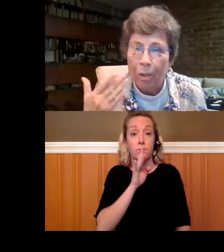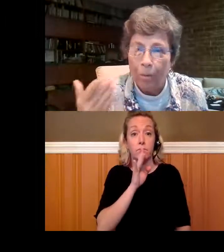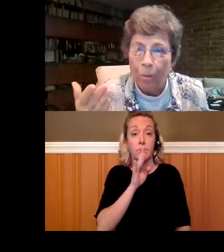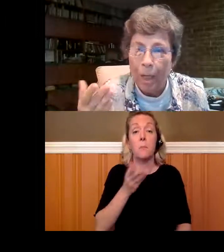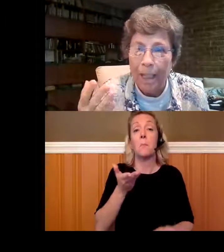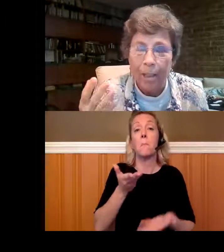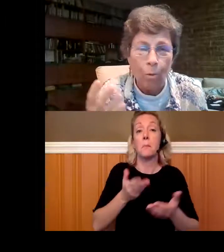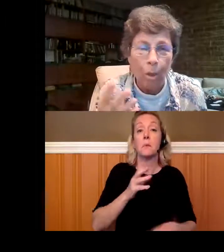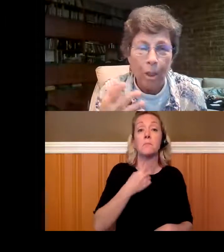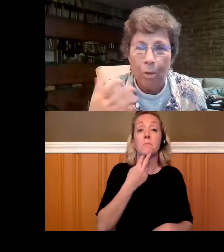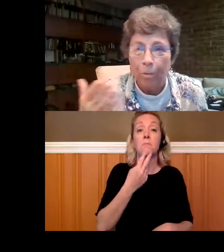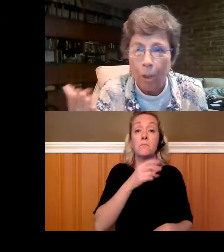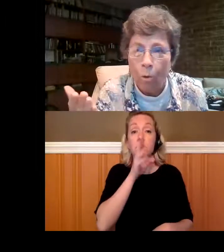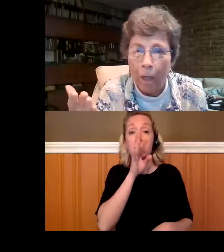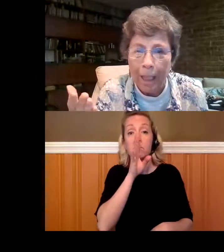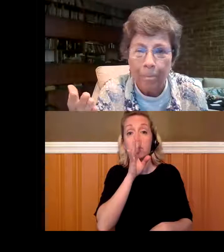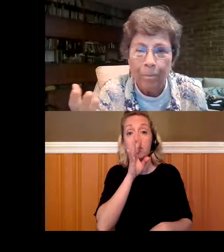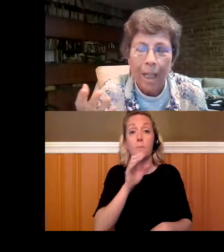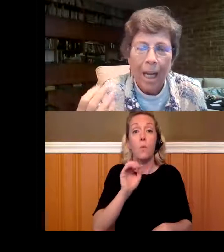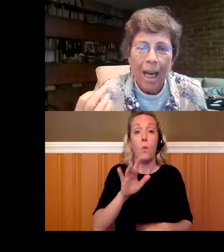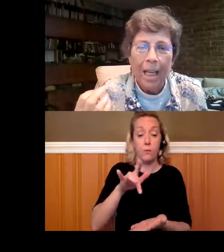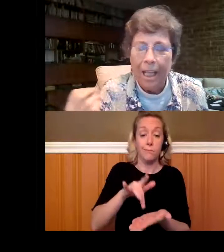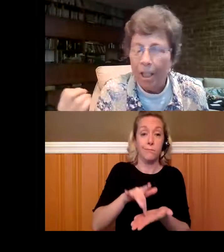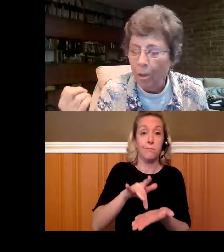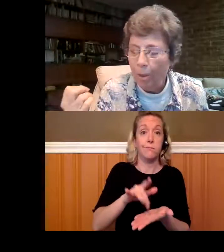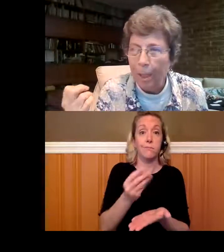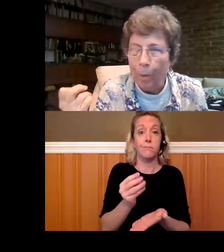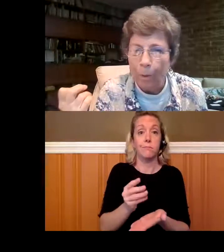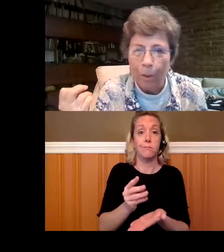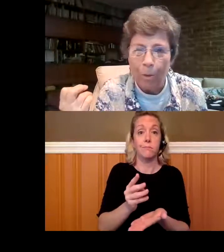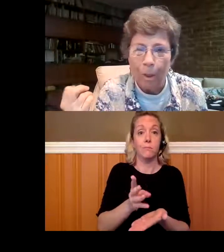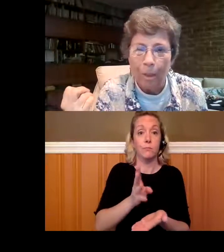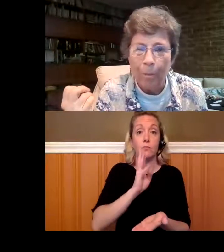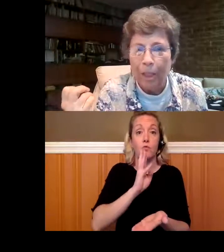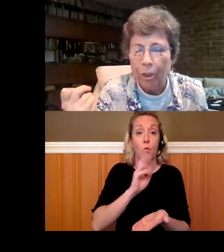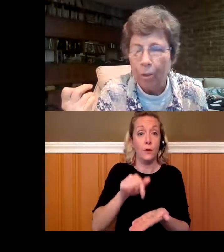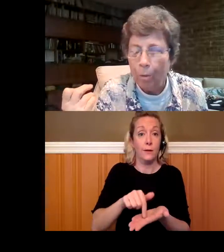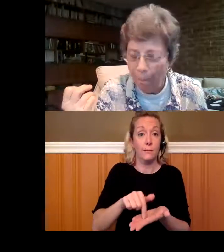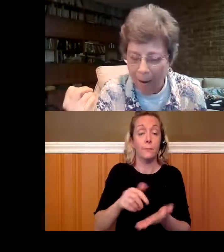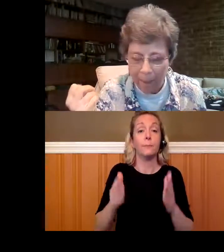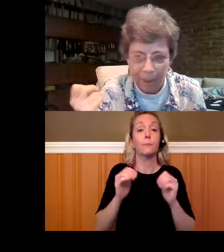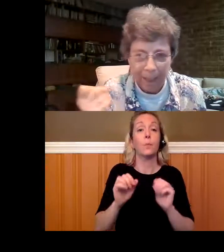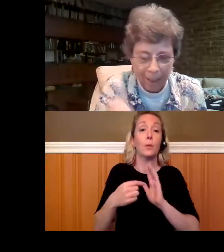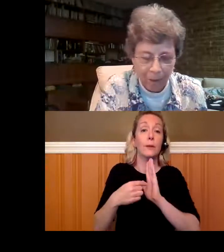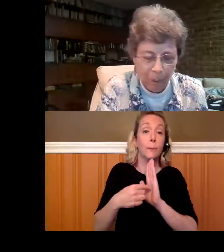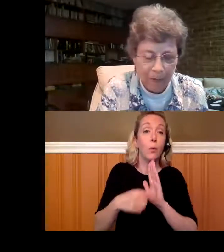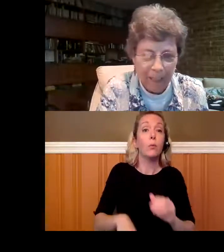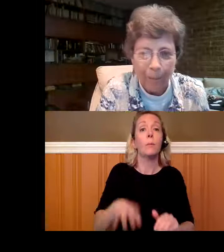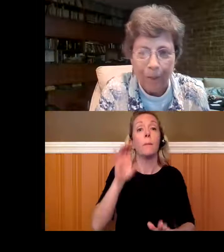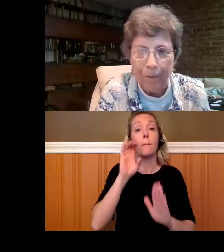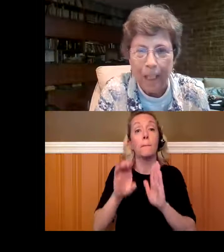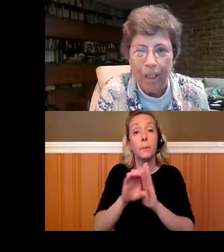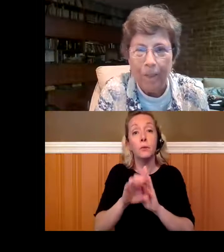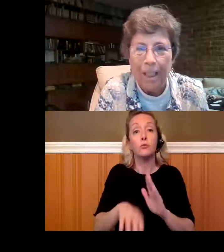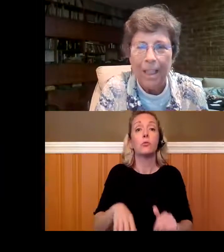voice or use a recording, and they can use symbols or pictures or a map, etc. And we'll have examples of each of